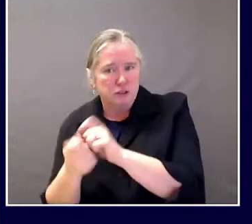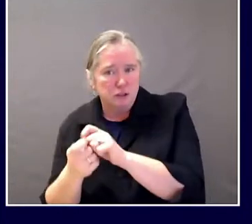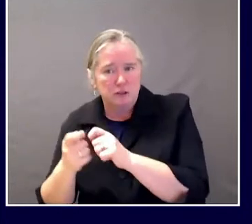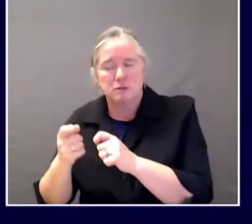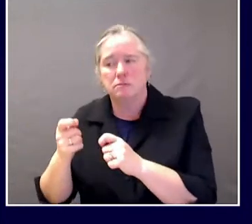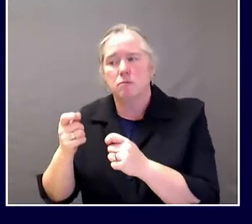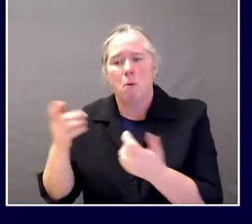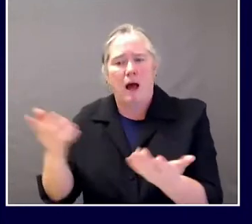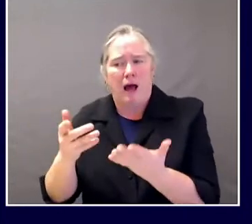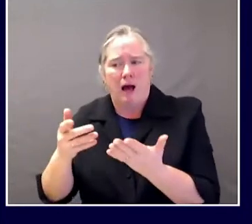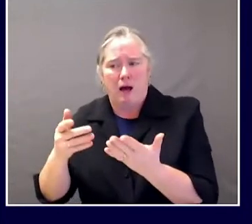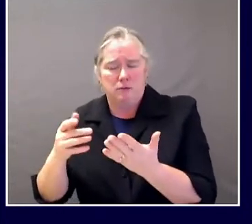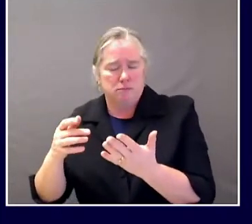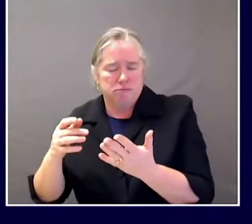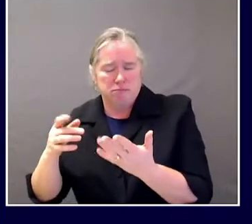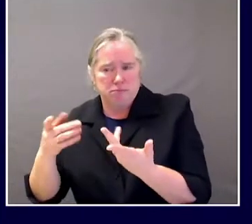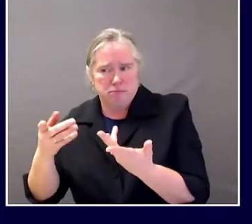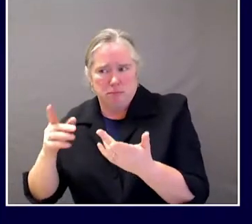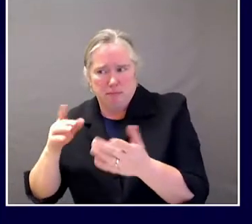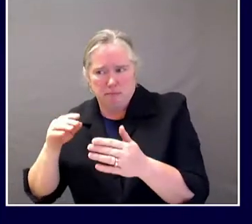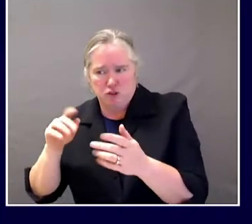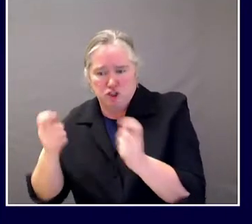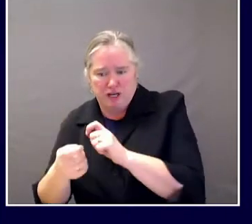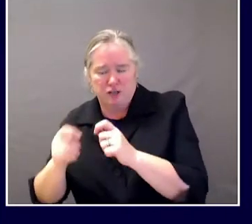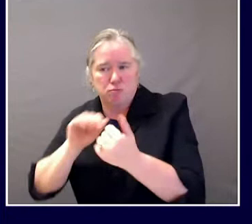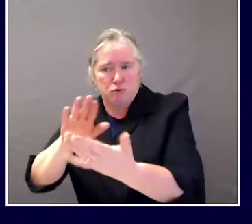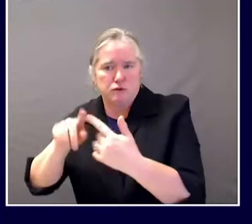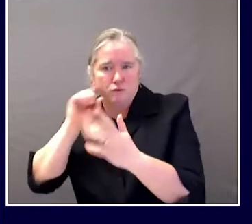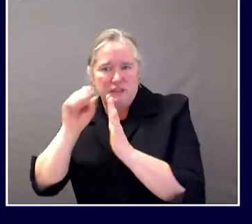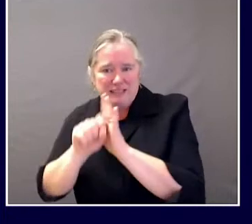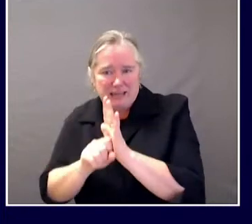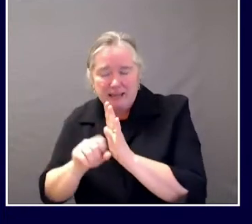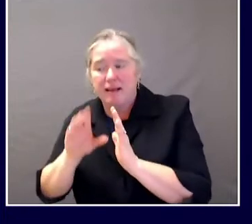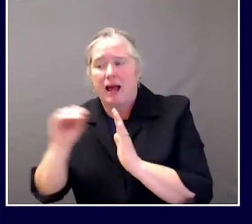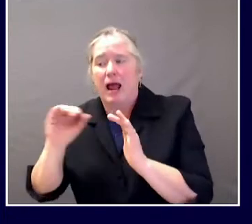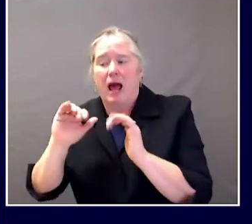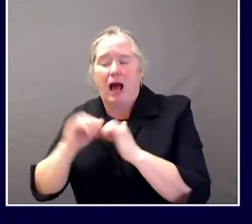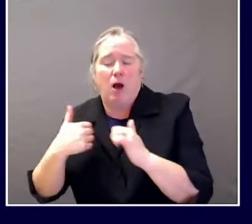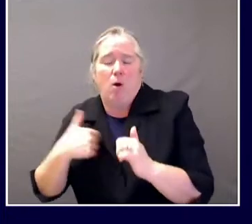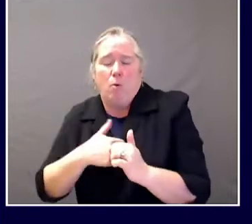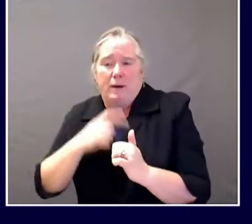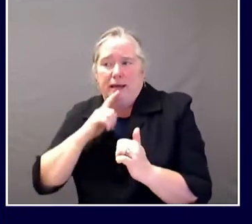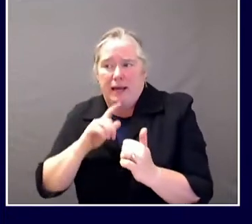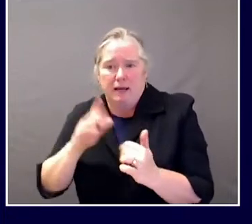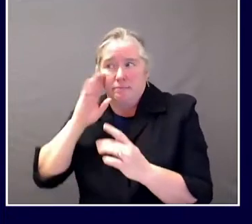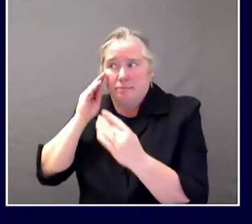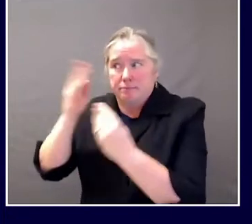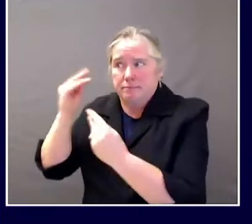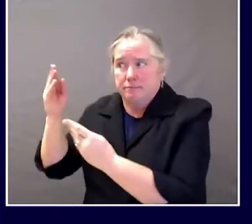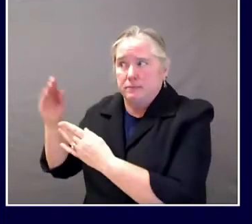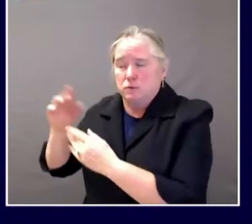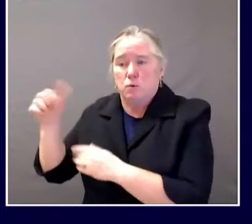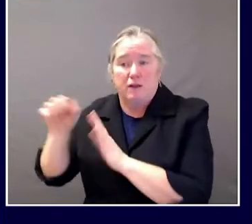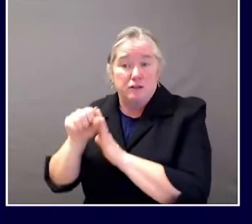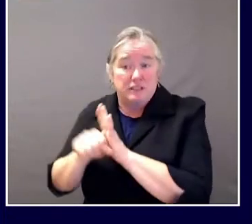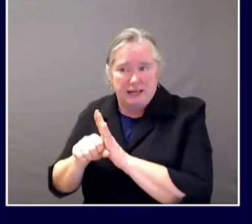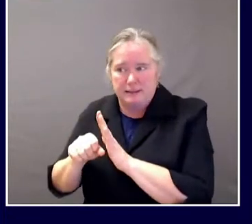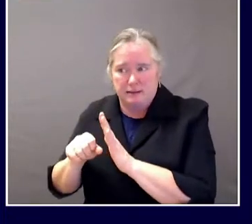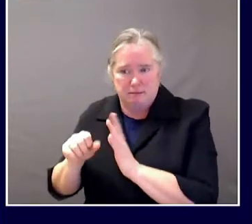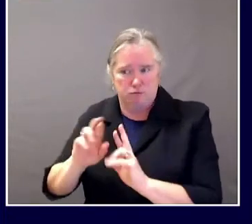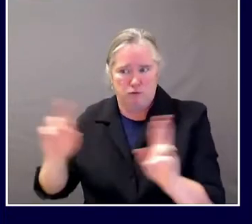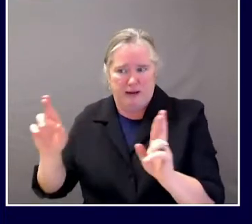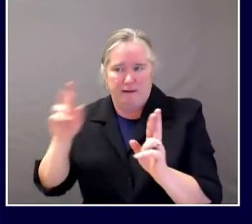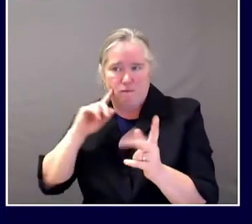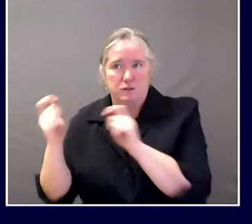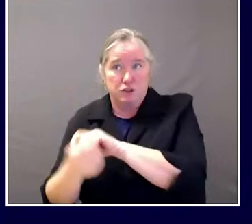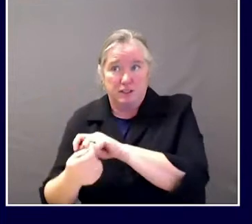so that we can brief out other state health officials on what it means. Thank you. I'm going to turn it over to